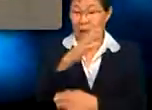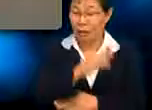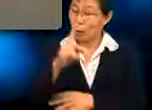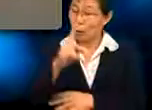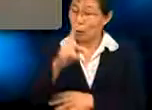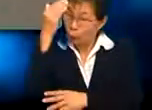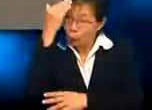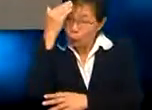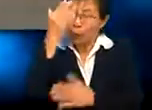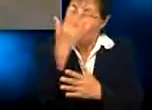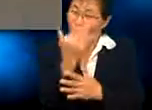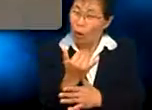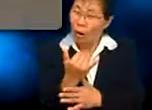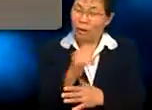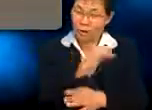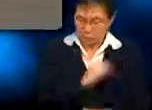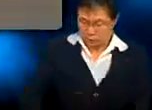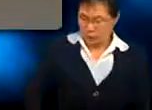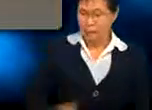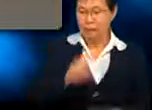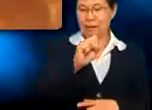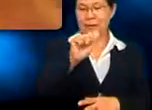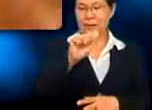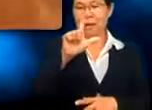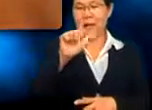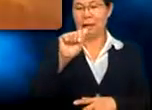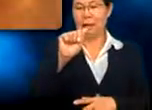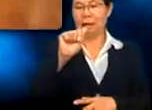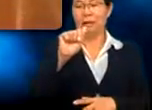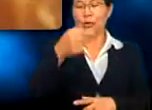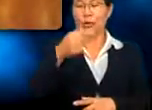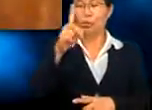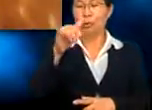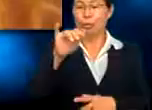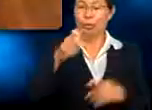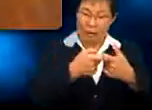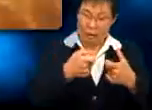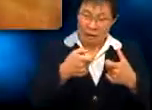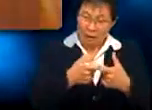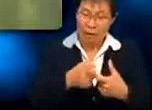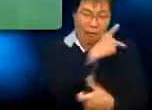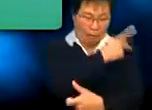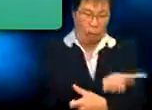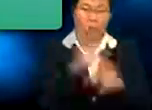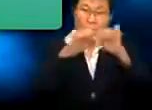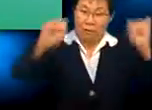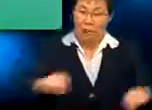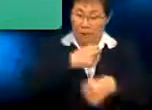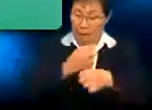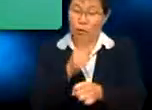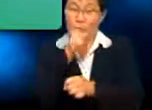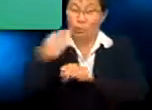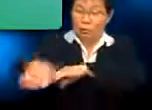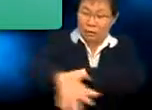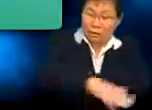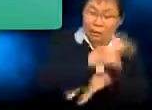And do you know why the Sultan Salahuddin Abdul Aziz Electrical Power Station makes sure that the